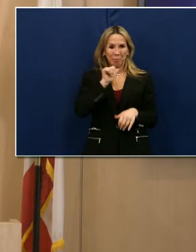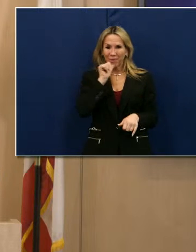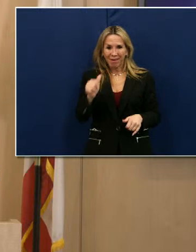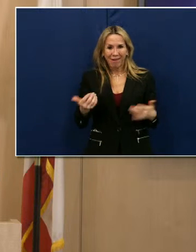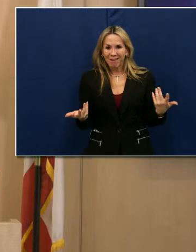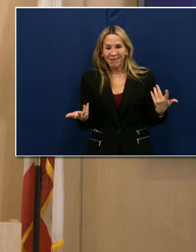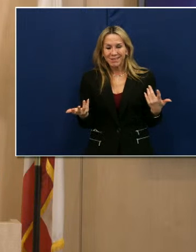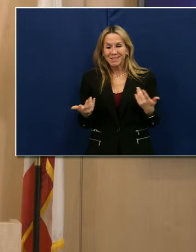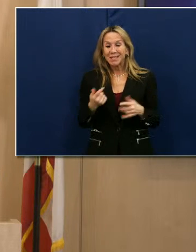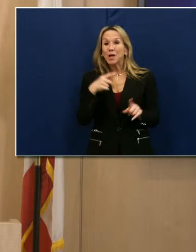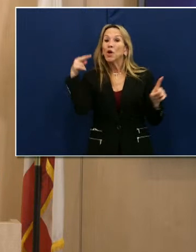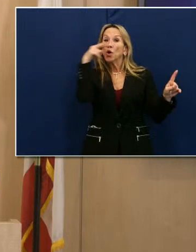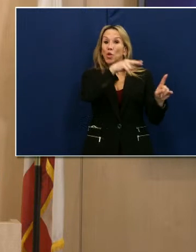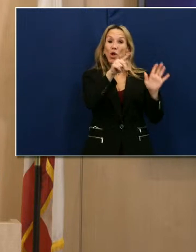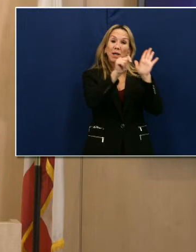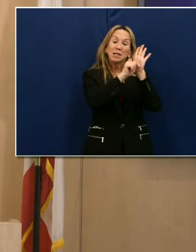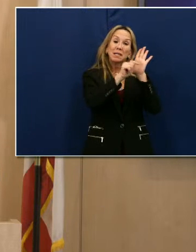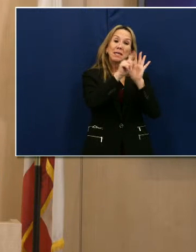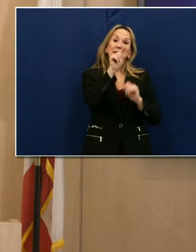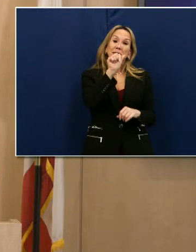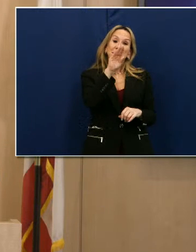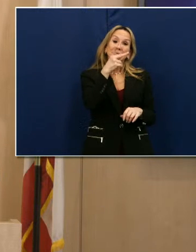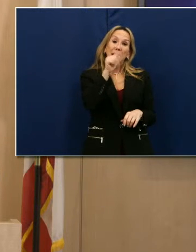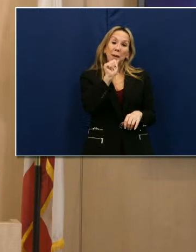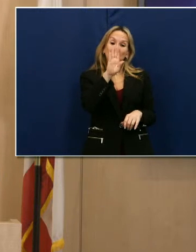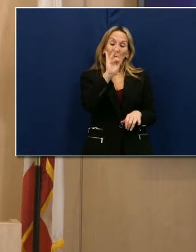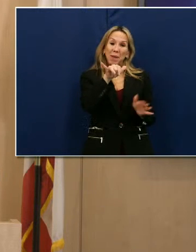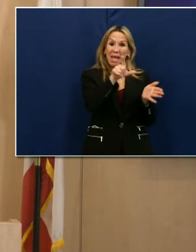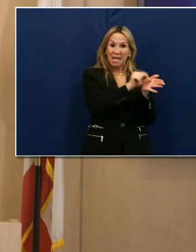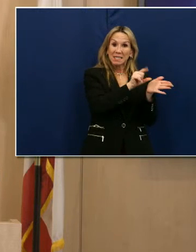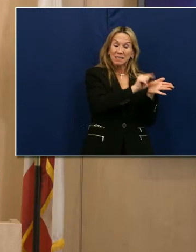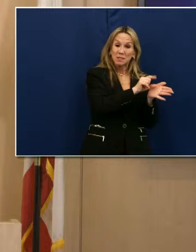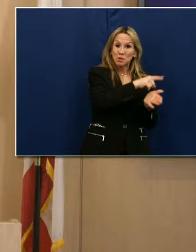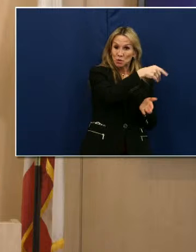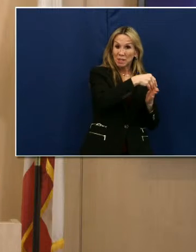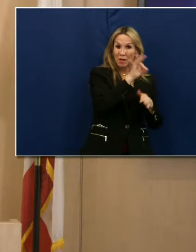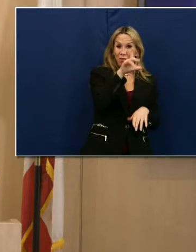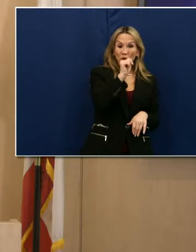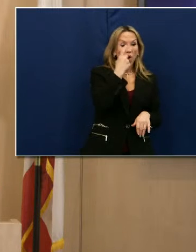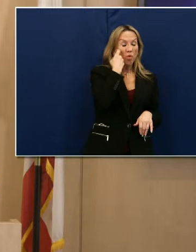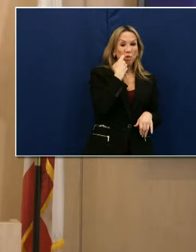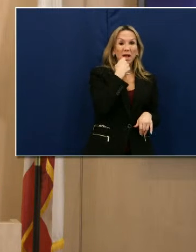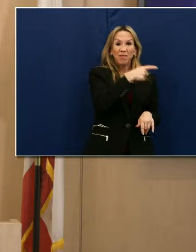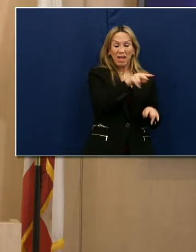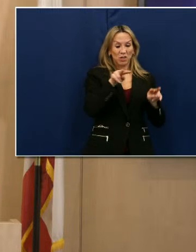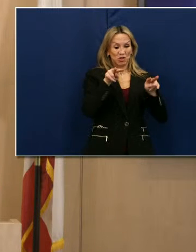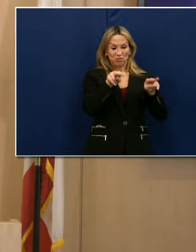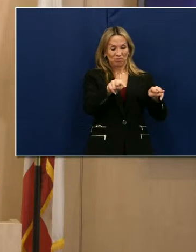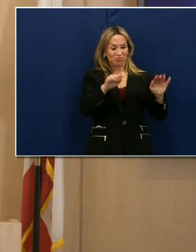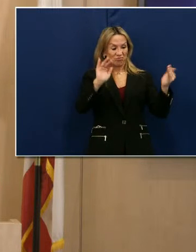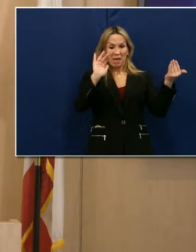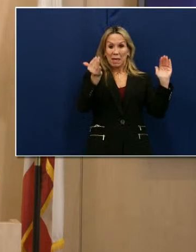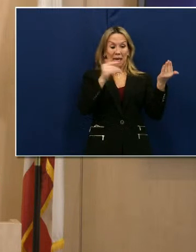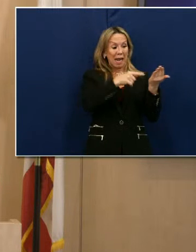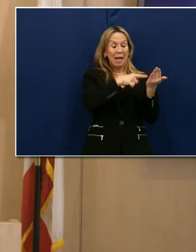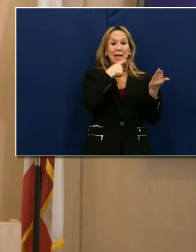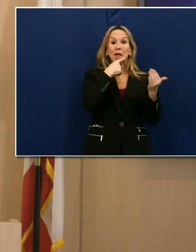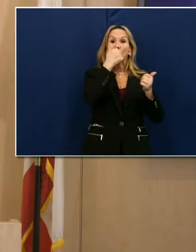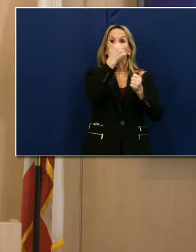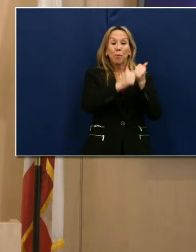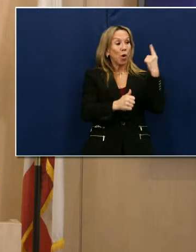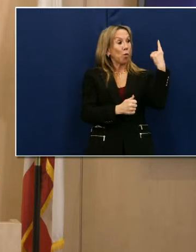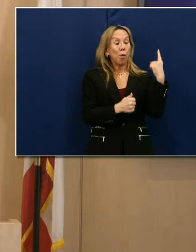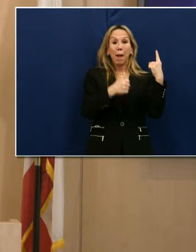I would point you to the Tampa Bay Times, a publication in Florida, which recently did an analysis, and they showed that per person, Florida has